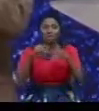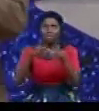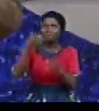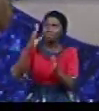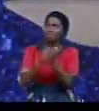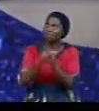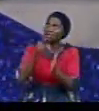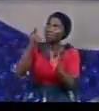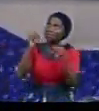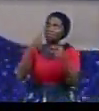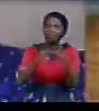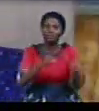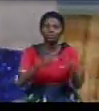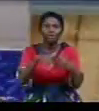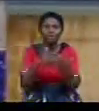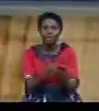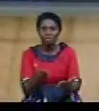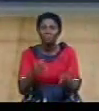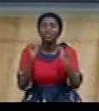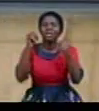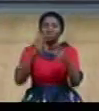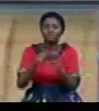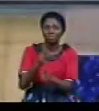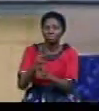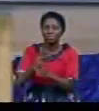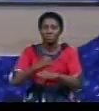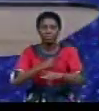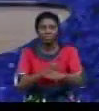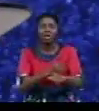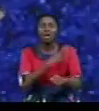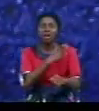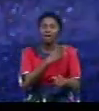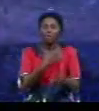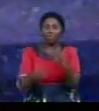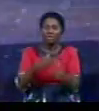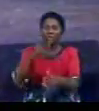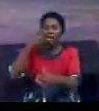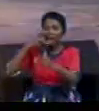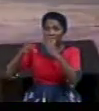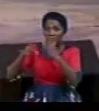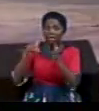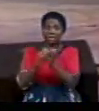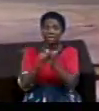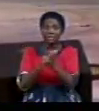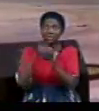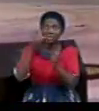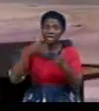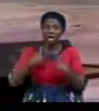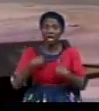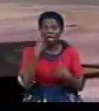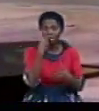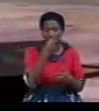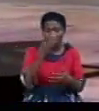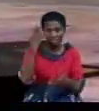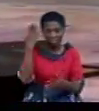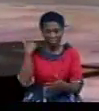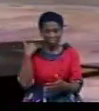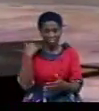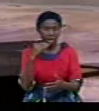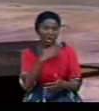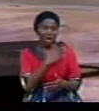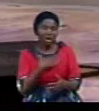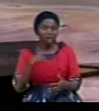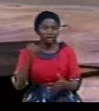things it's able to fulfill whatever prophecy he has given and so Isaiah